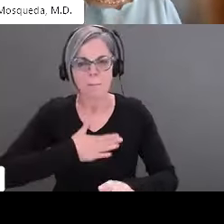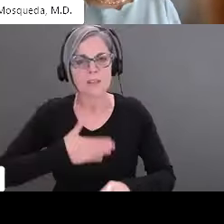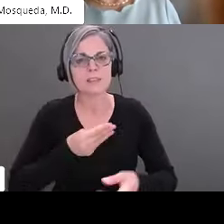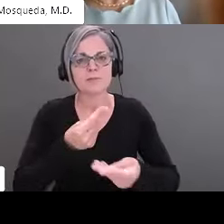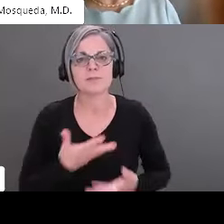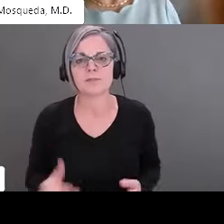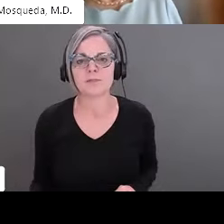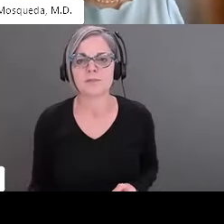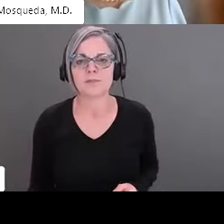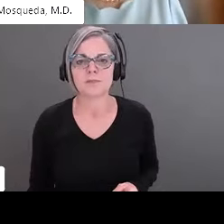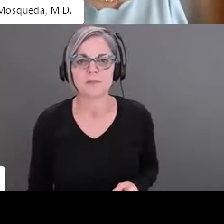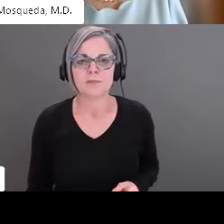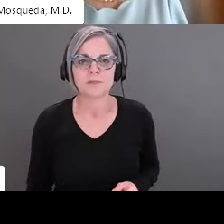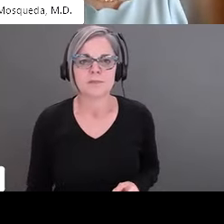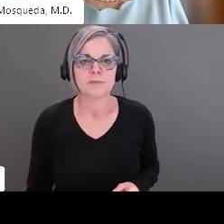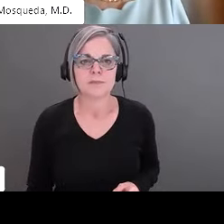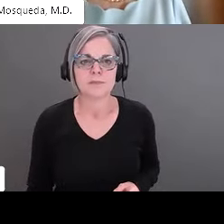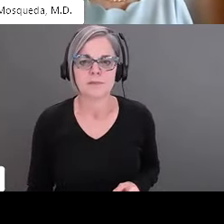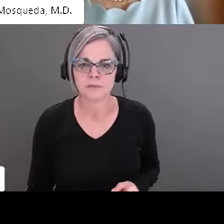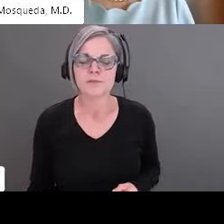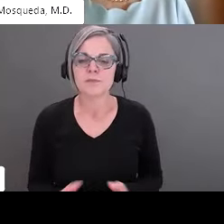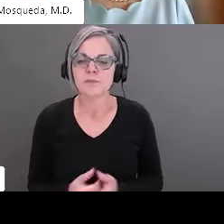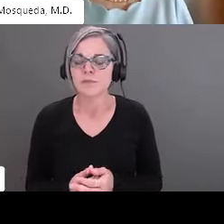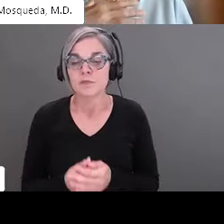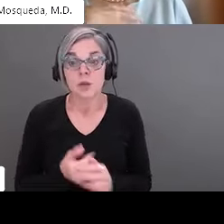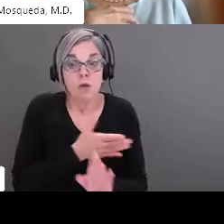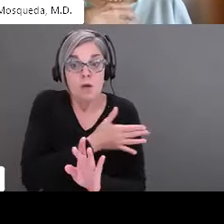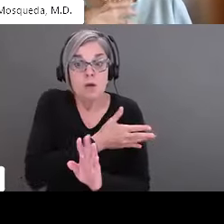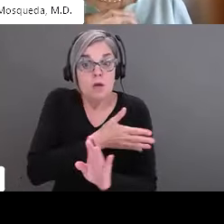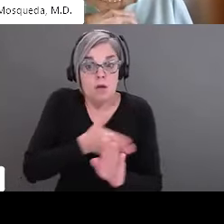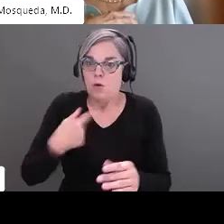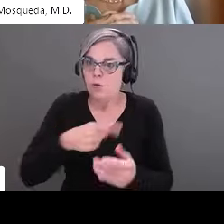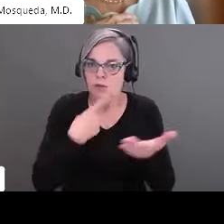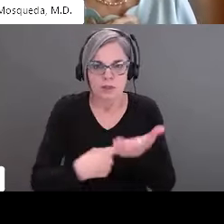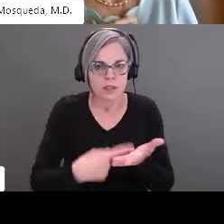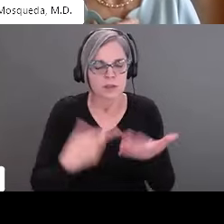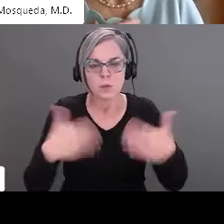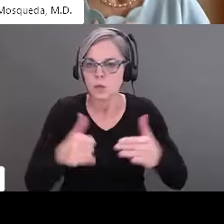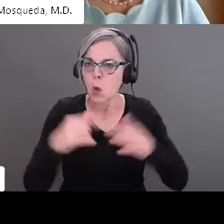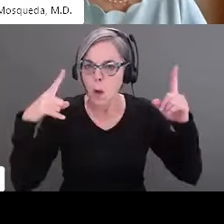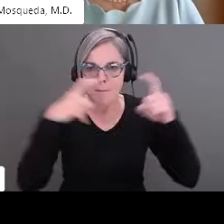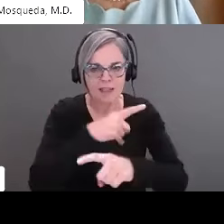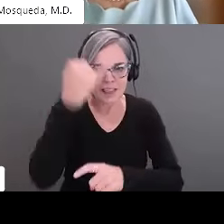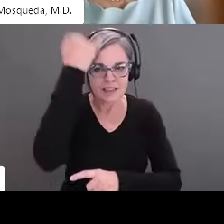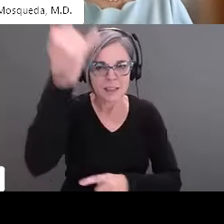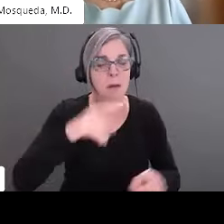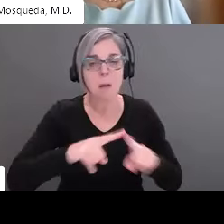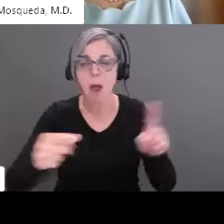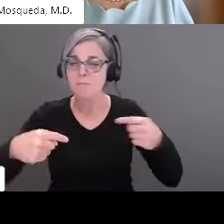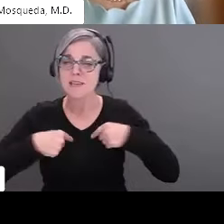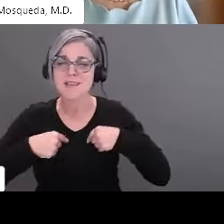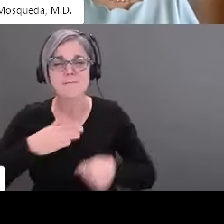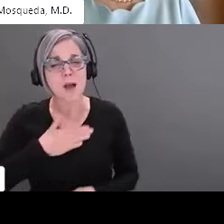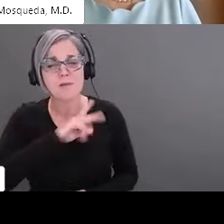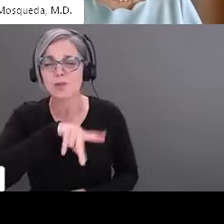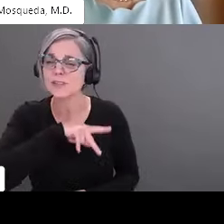So we've talked about a lot of complex things, and at the end of the day, I am a simple-minded person. So this is